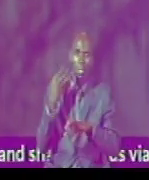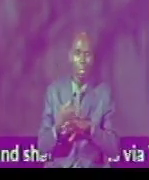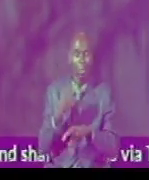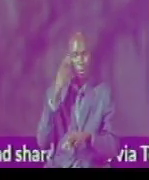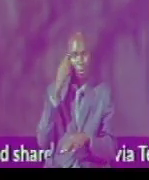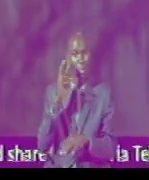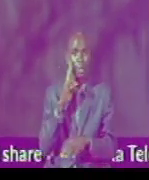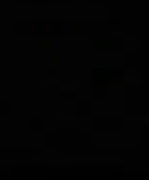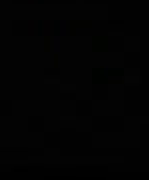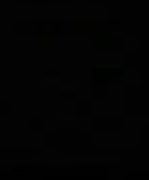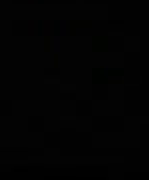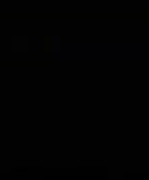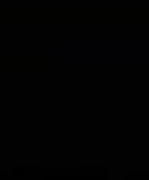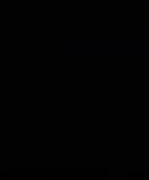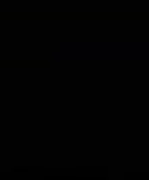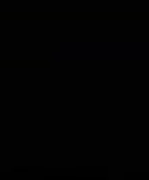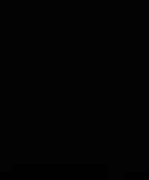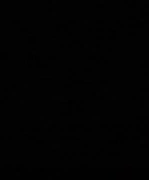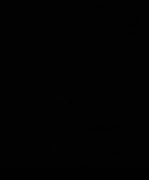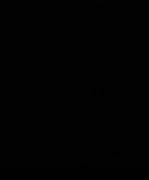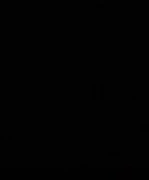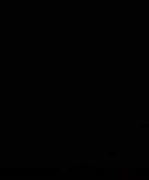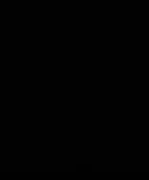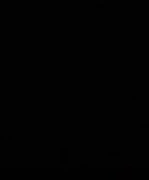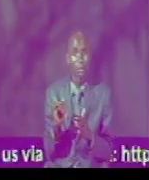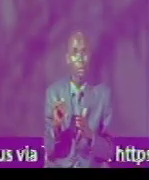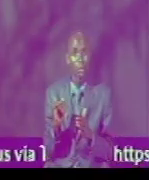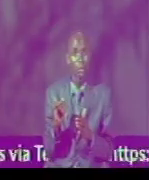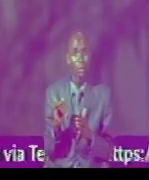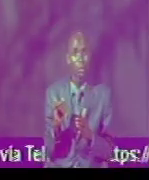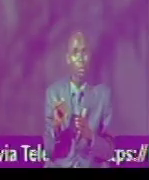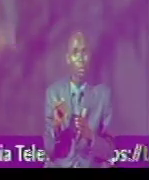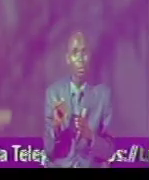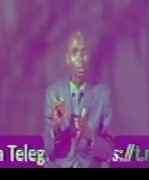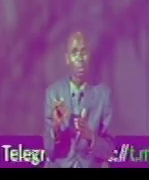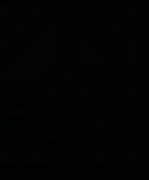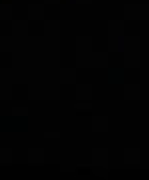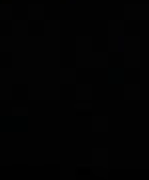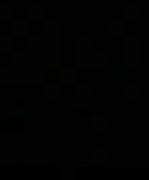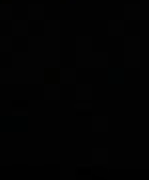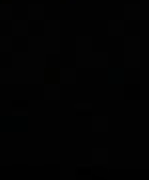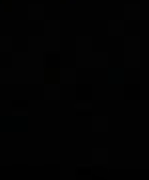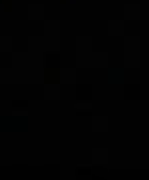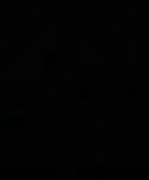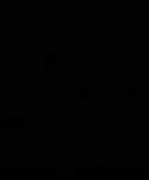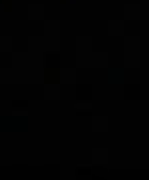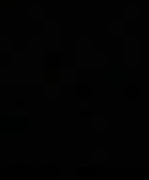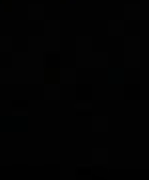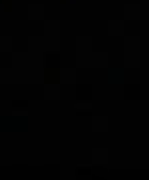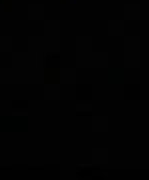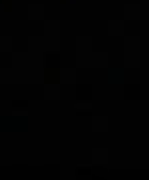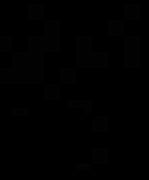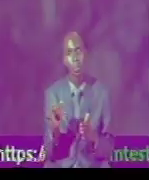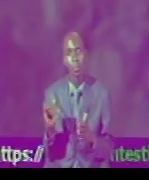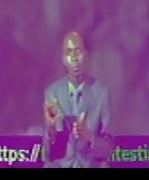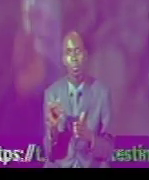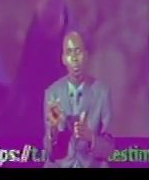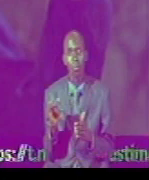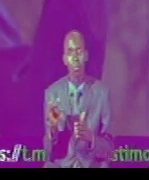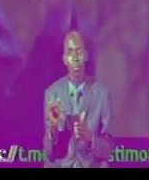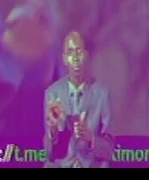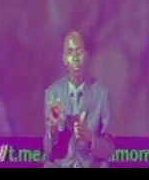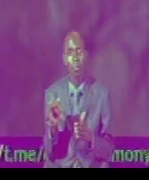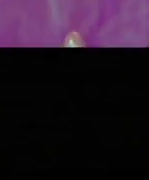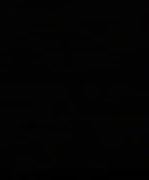I just keep praying. Even the sister gone. I was just praying. I can't sleep. I can't do that.